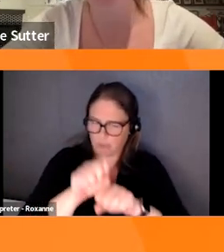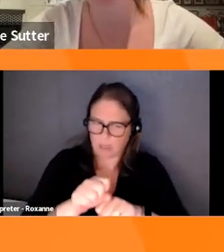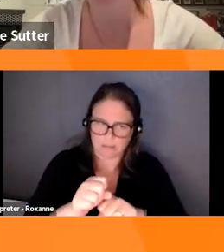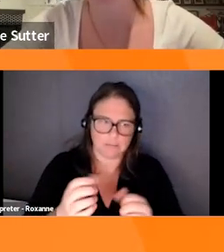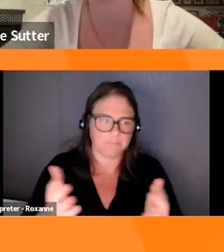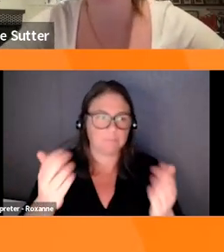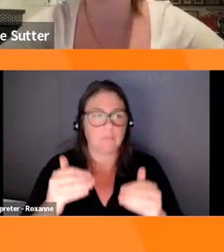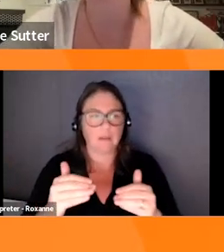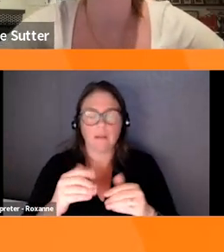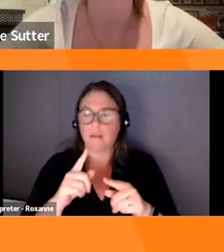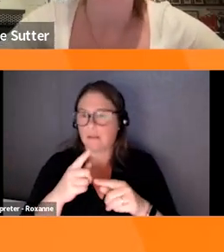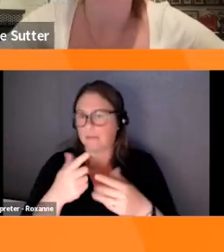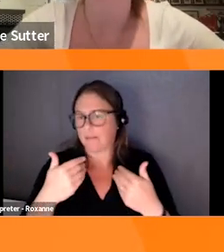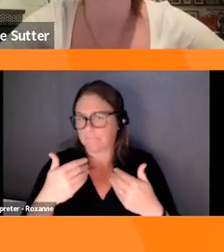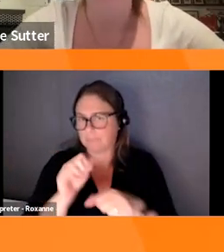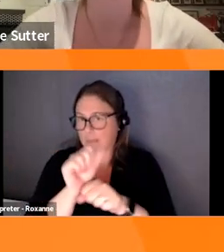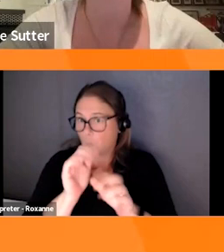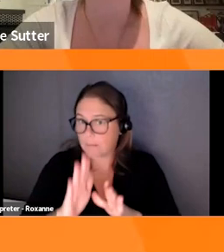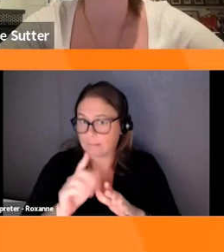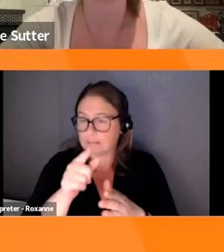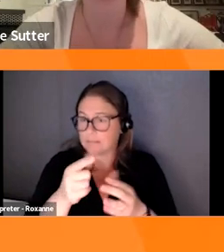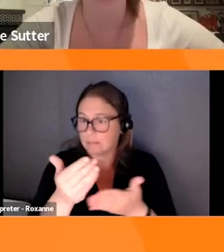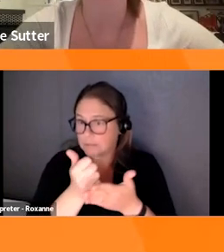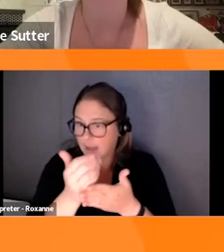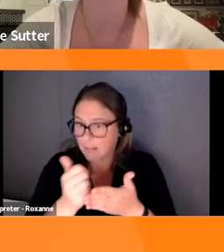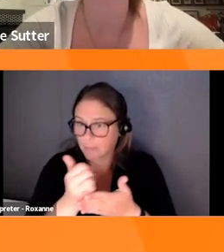minimum wage, health and